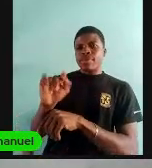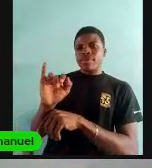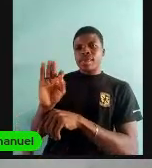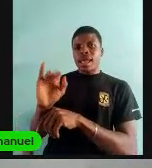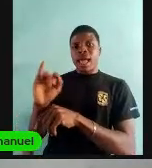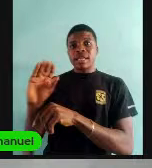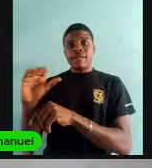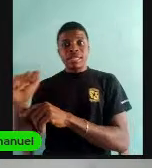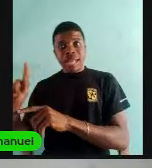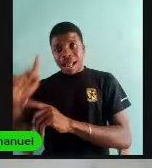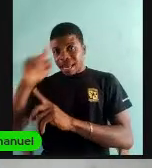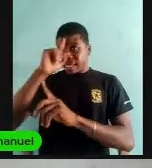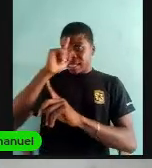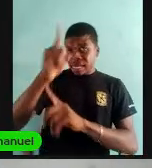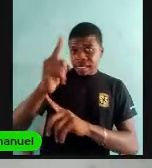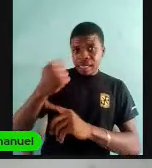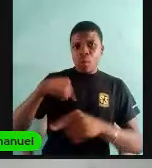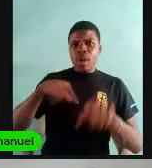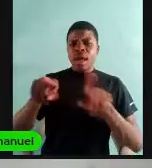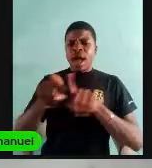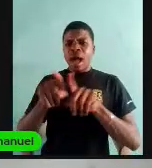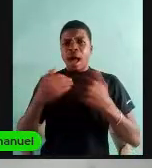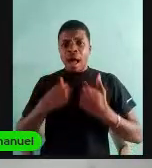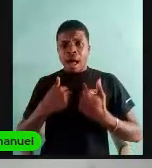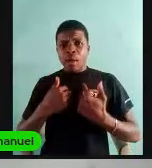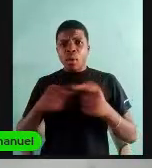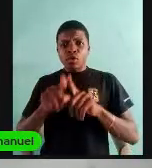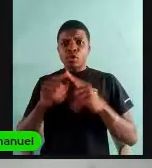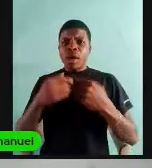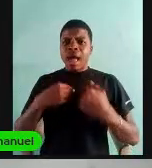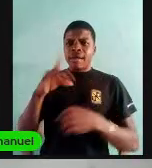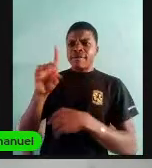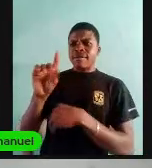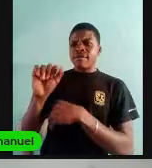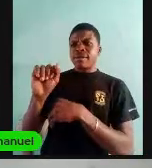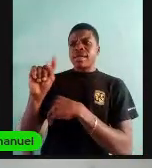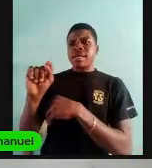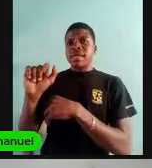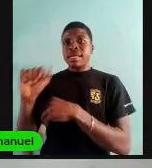security, we have databases, and we have software engineering.